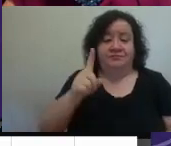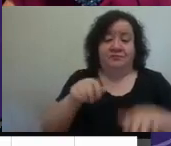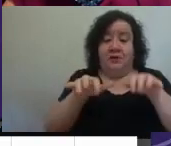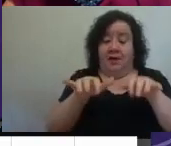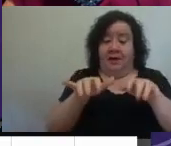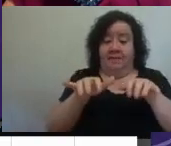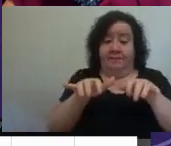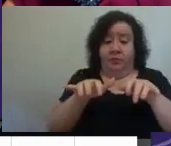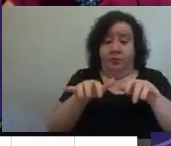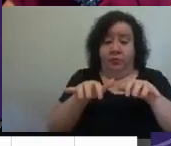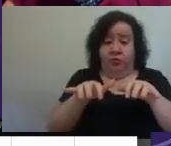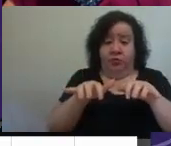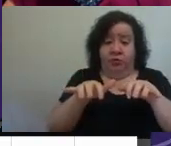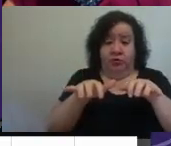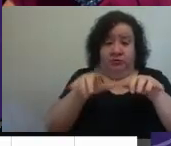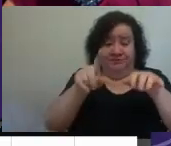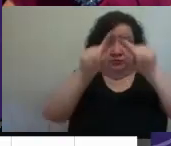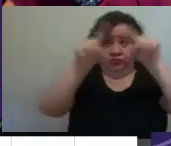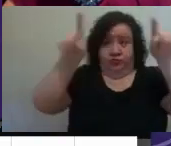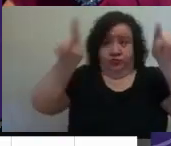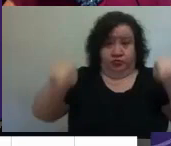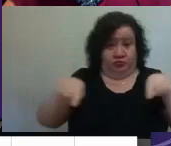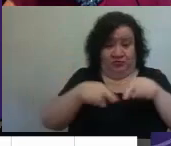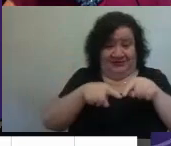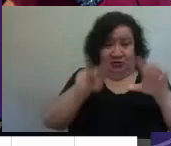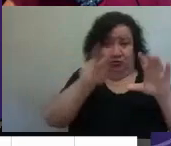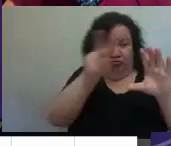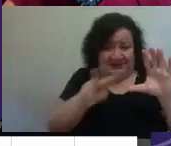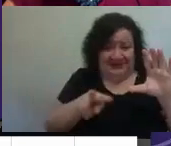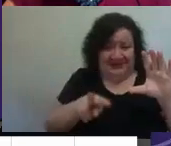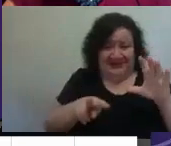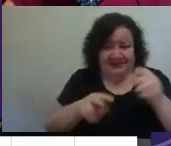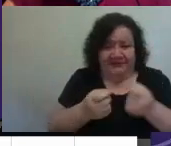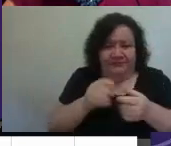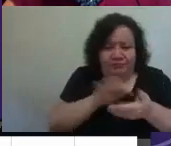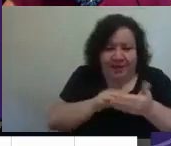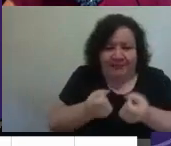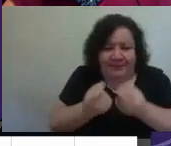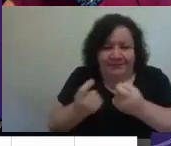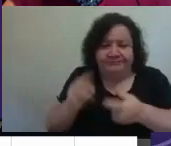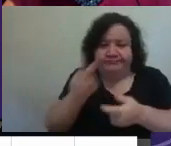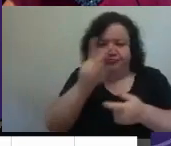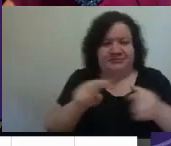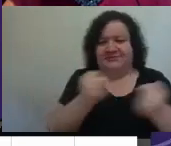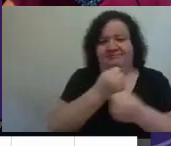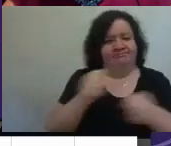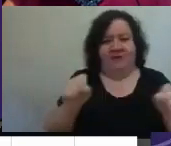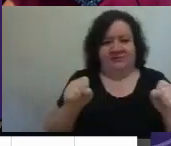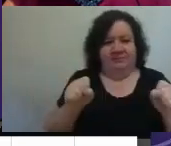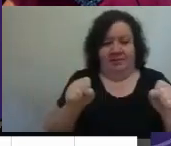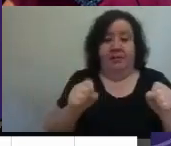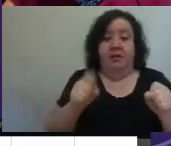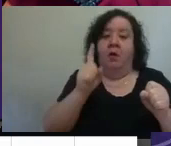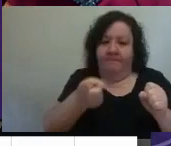general public. Alt text is what we're going to be talking a lot about. Alt text is what will be encoded into